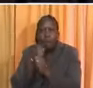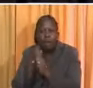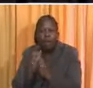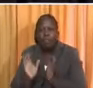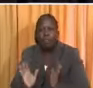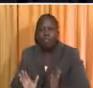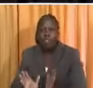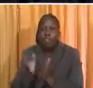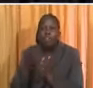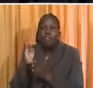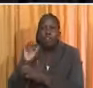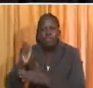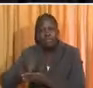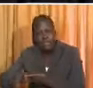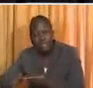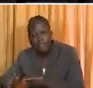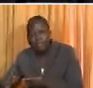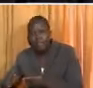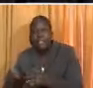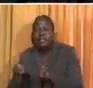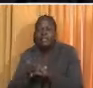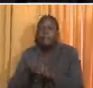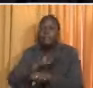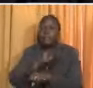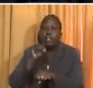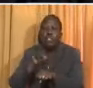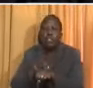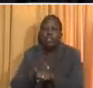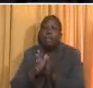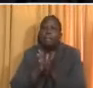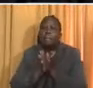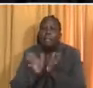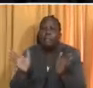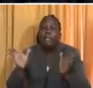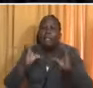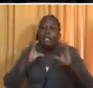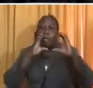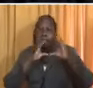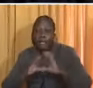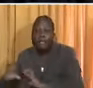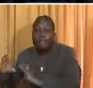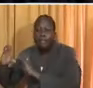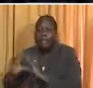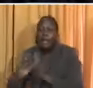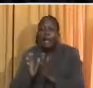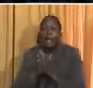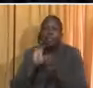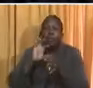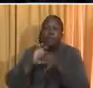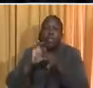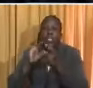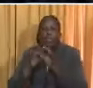Secretariat conducted a robust nationwide public engagement and collection of views,